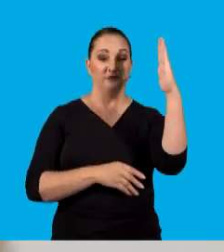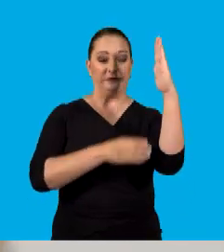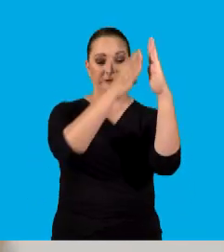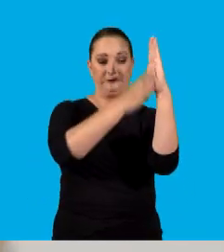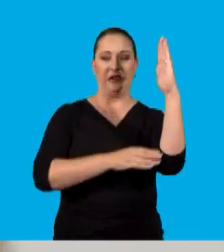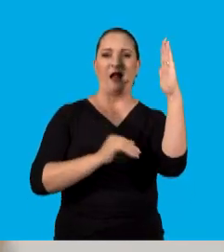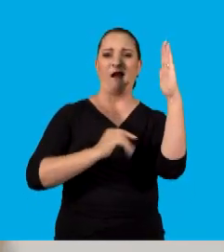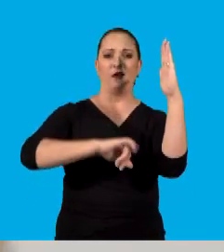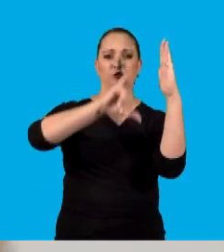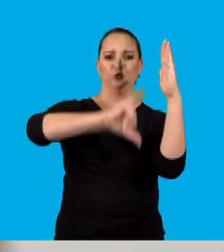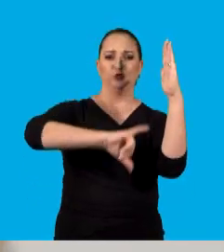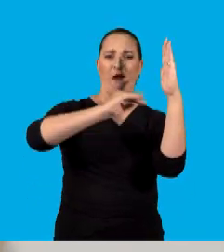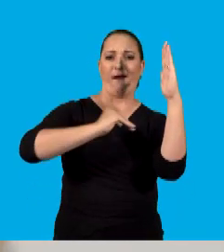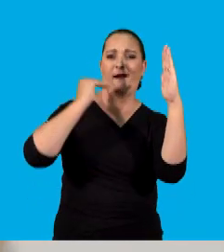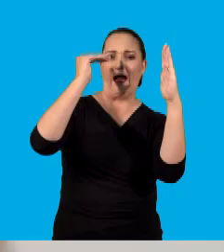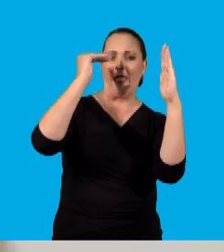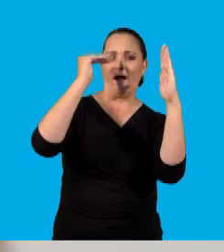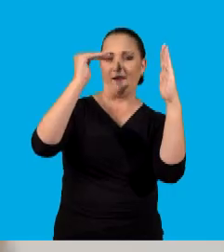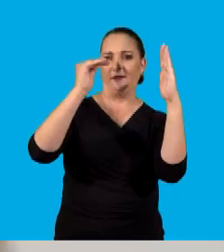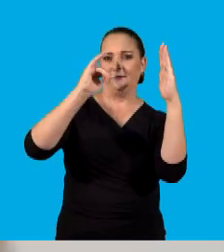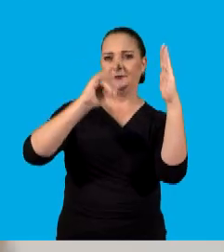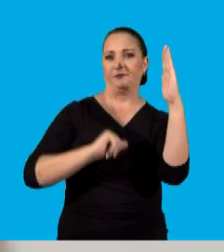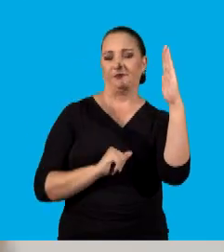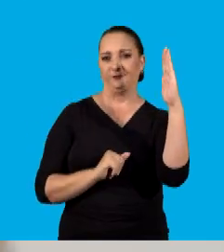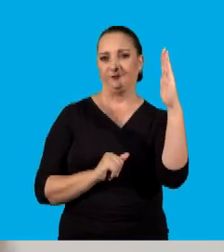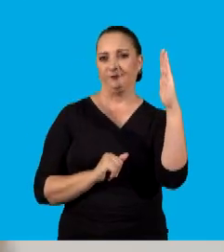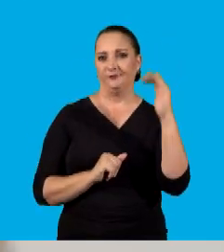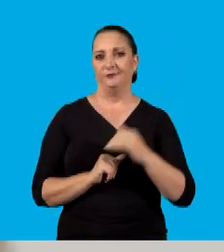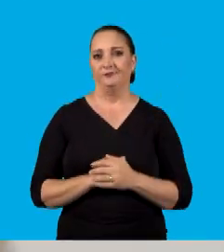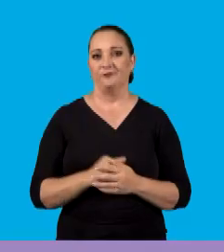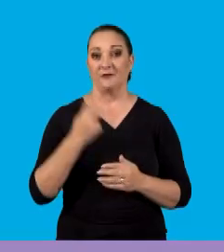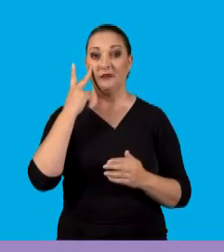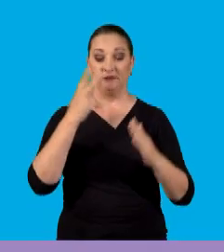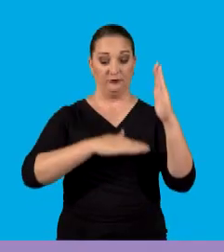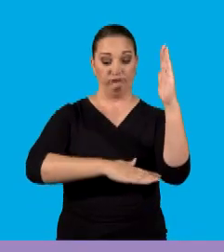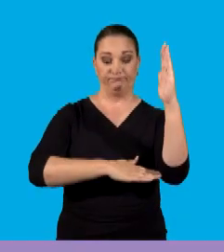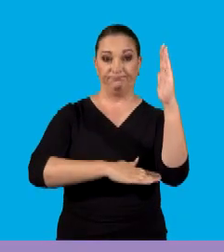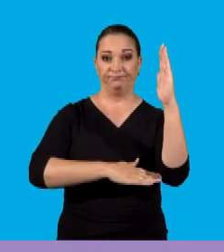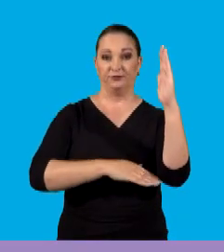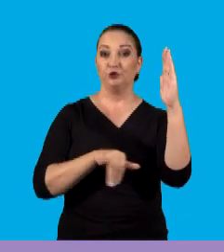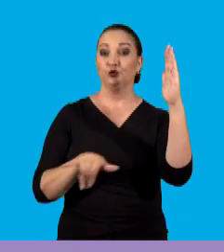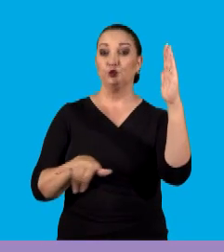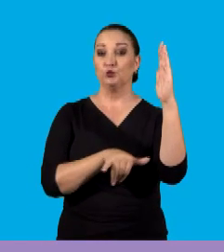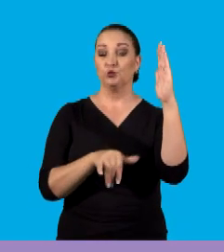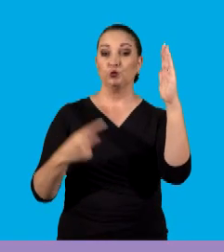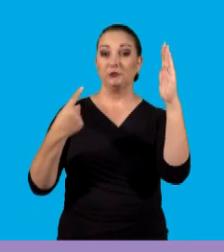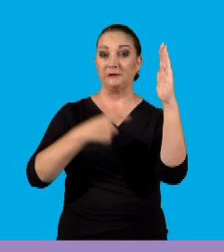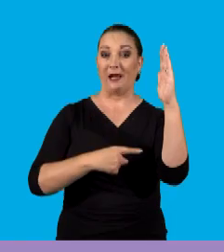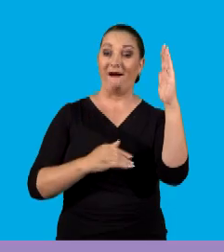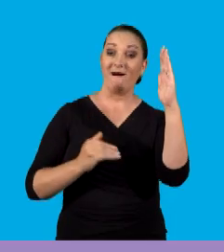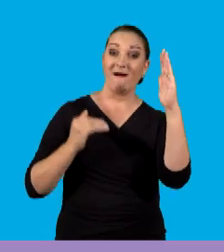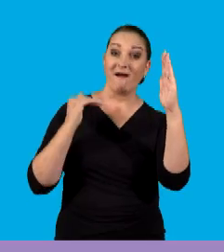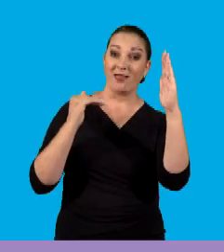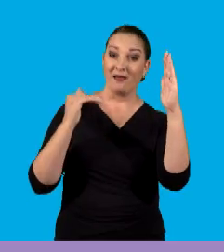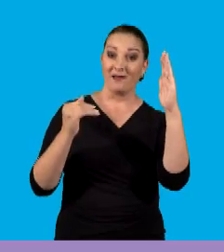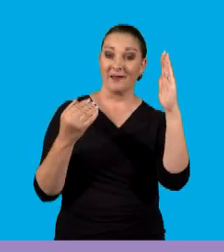at the highest value vertically. So when we are looking at our graph here, which day has the